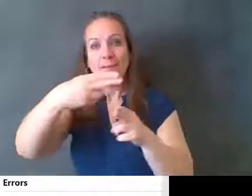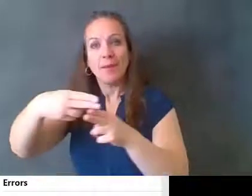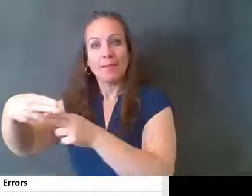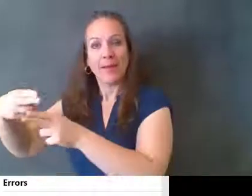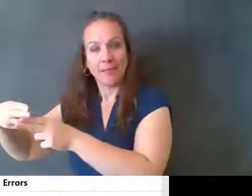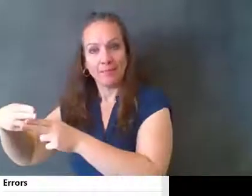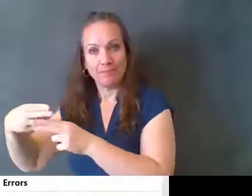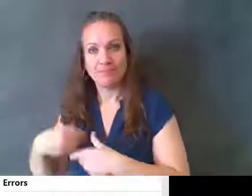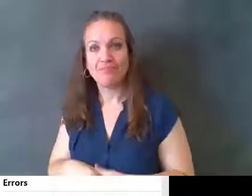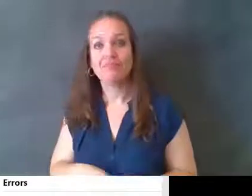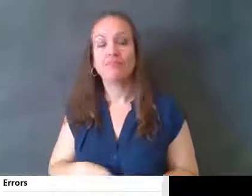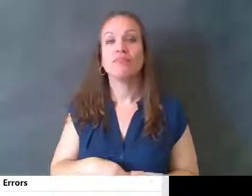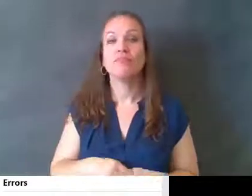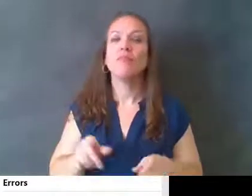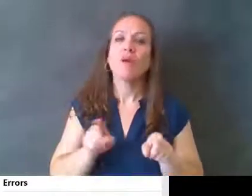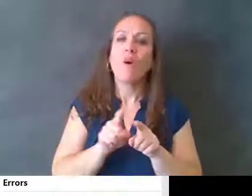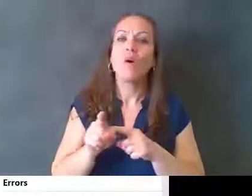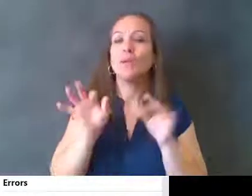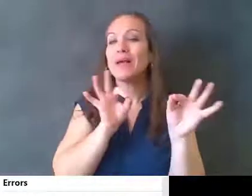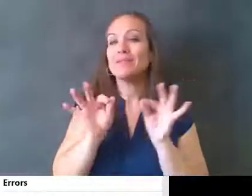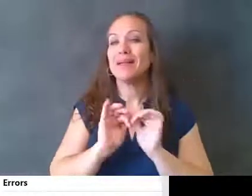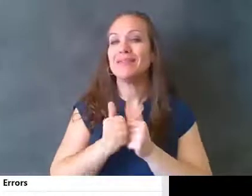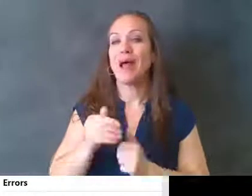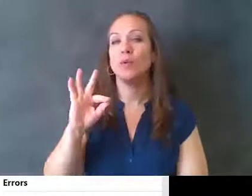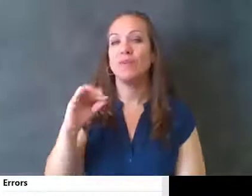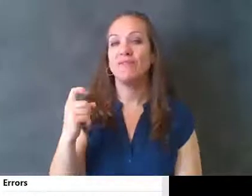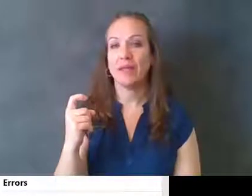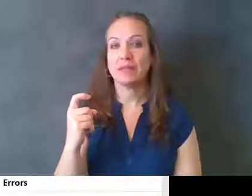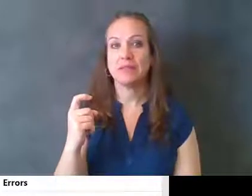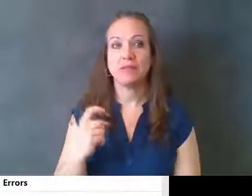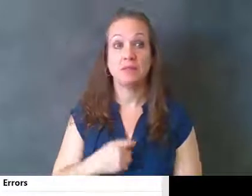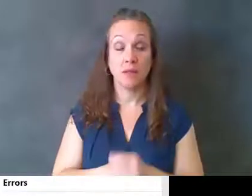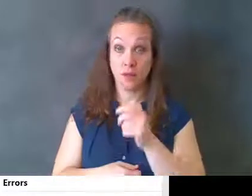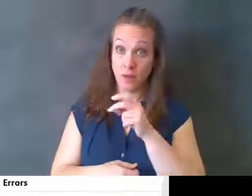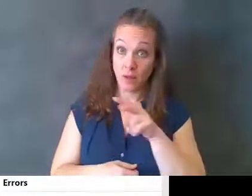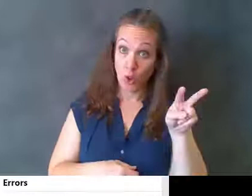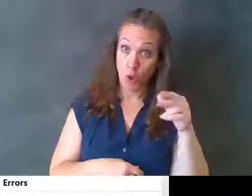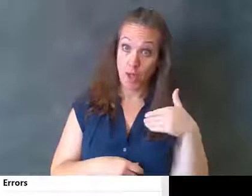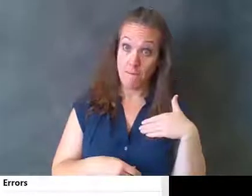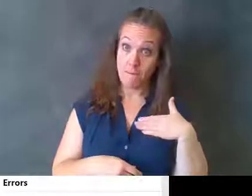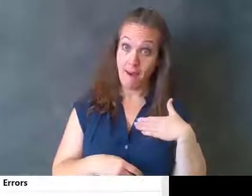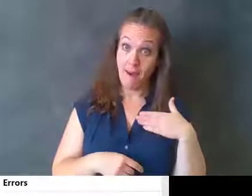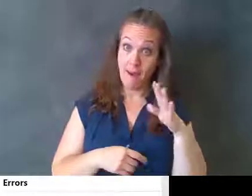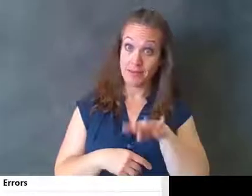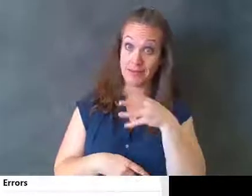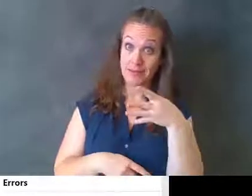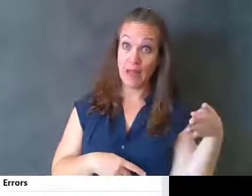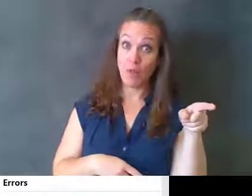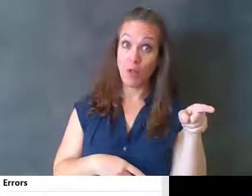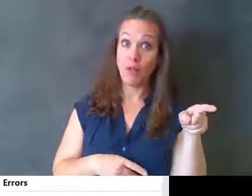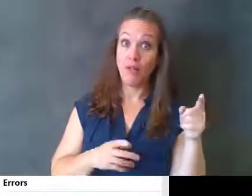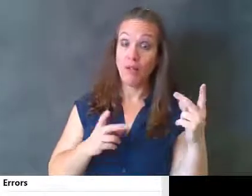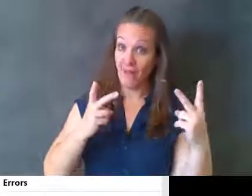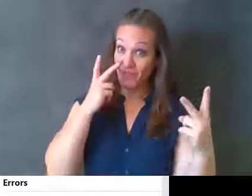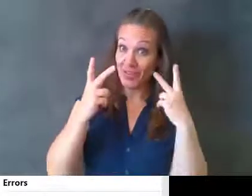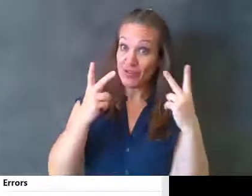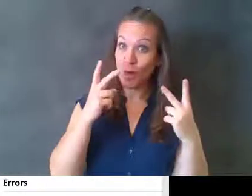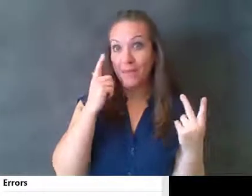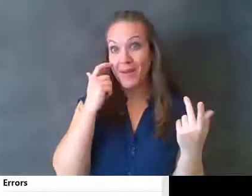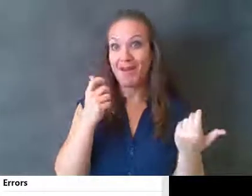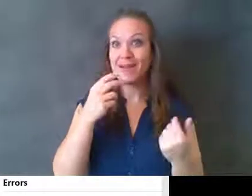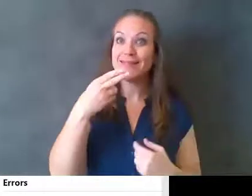how to add a heading to my table. And if you look here on my table, it visually looks like I had a heading. My heading